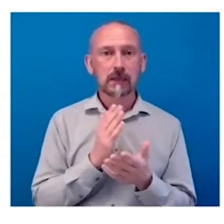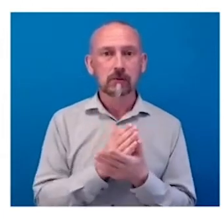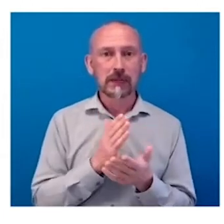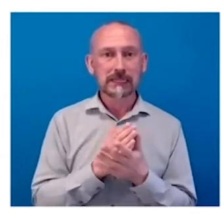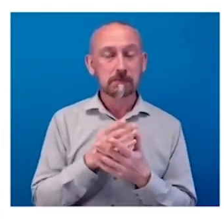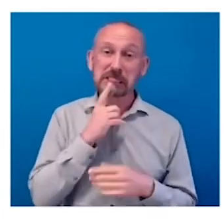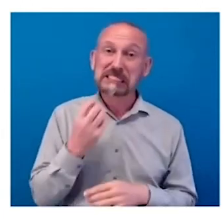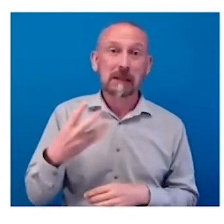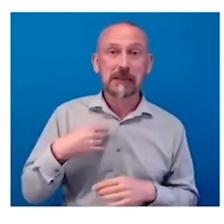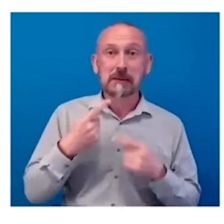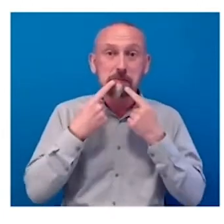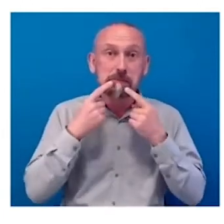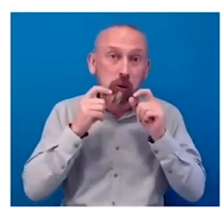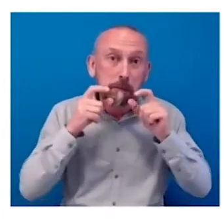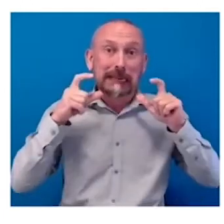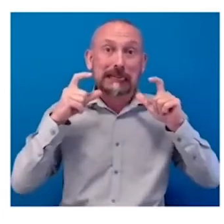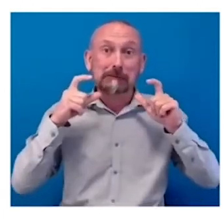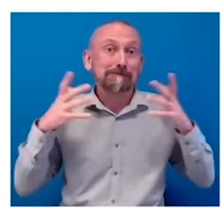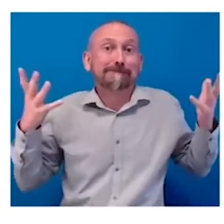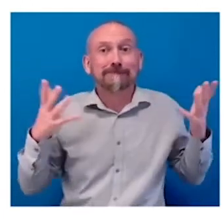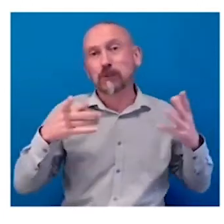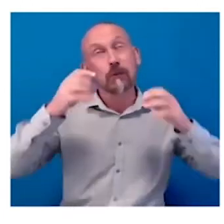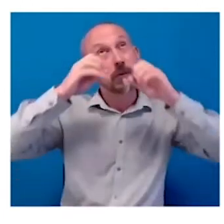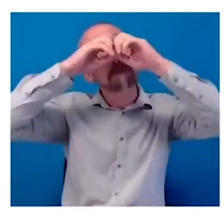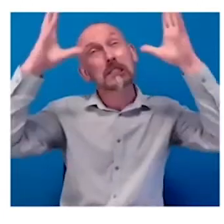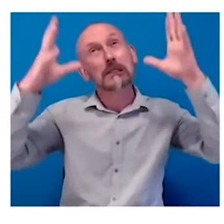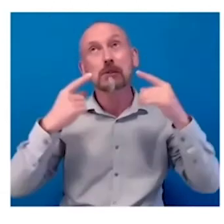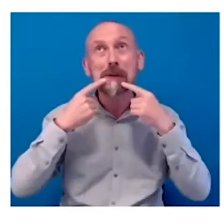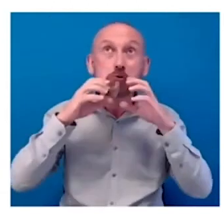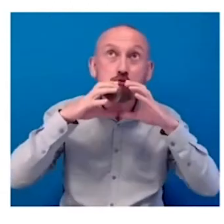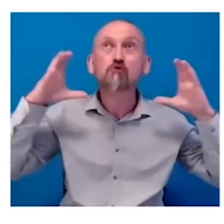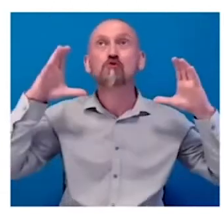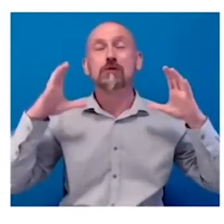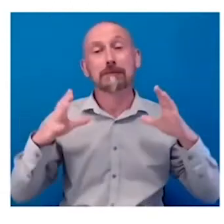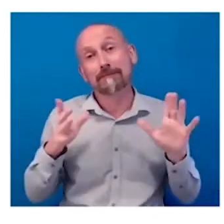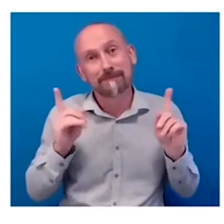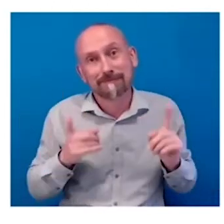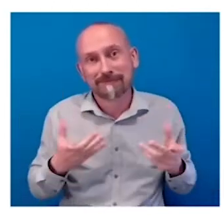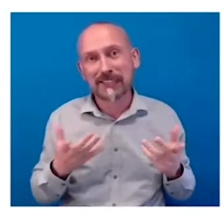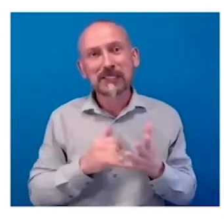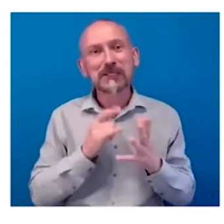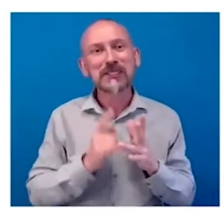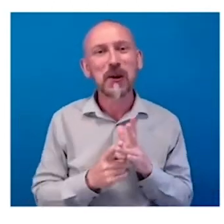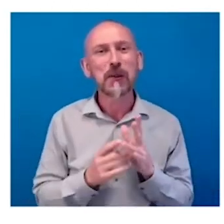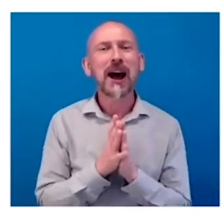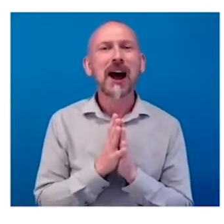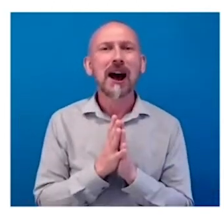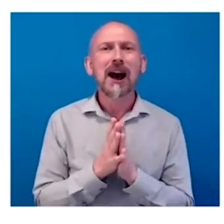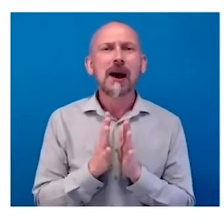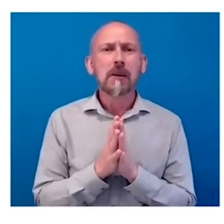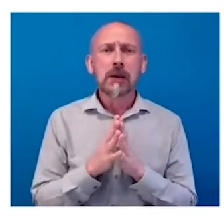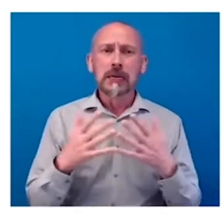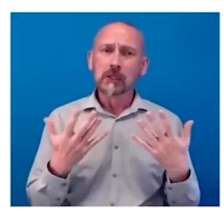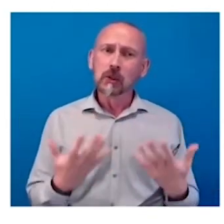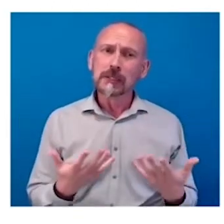if you just imagine someone with a giant mouth, you got me. Um, so um, today, yeah,